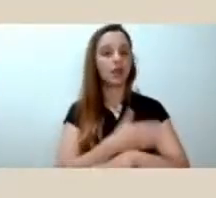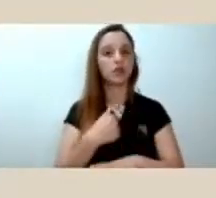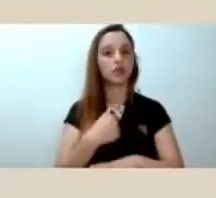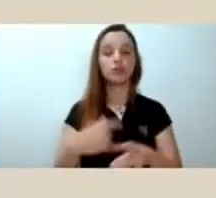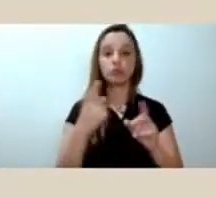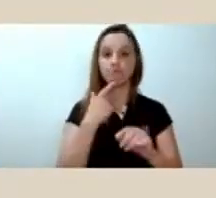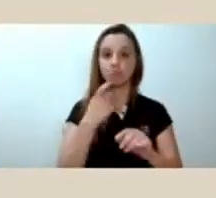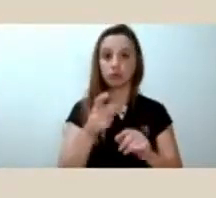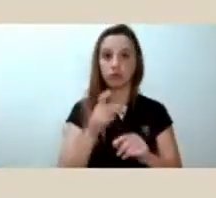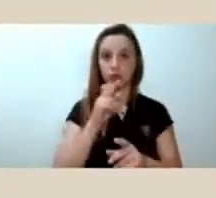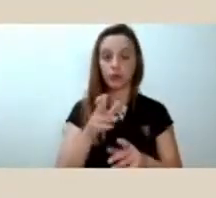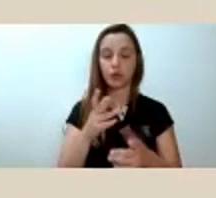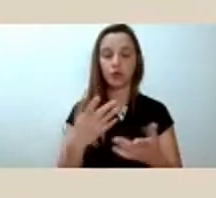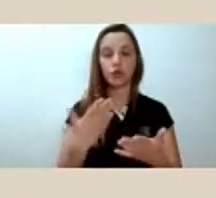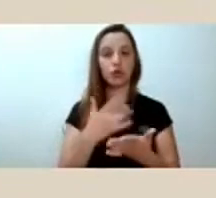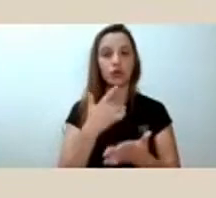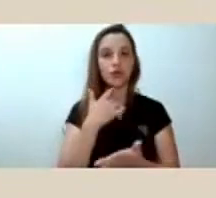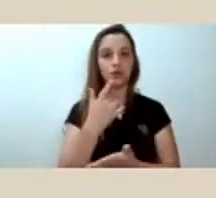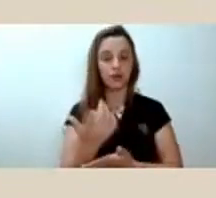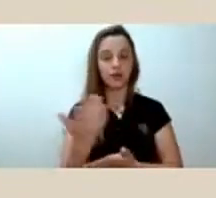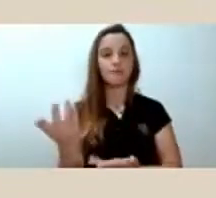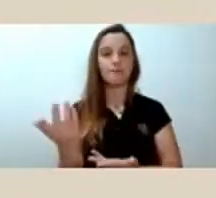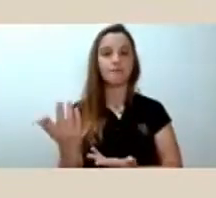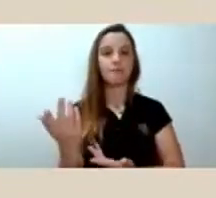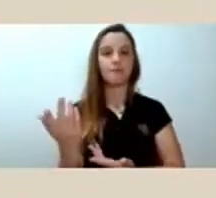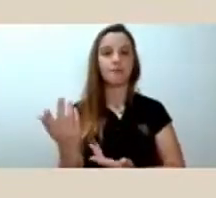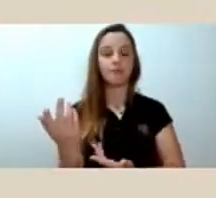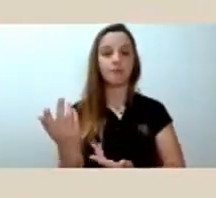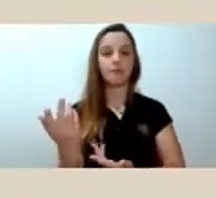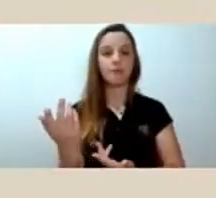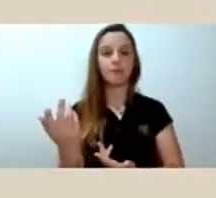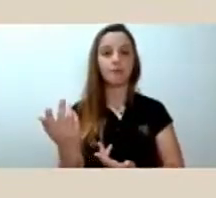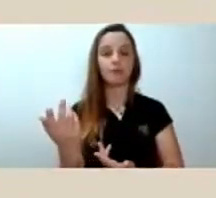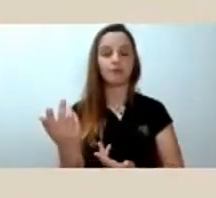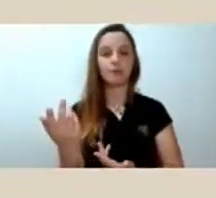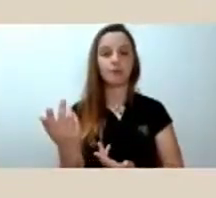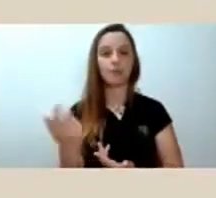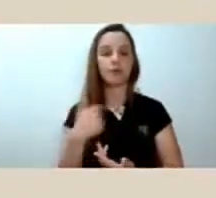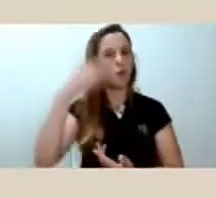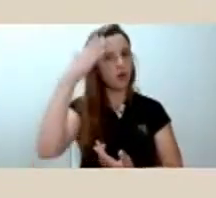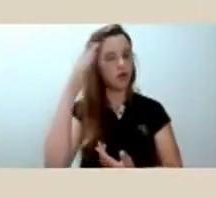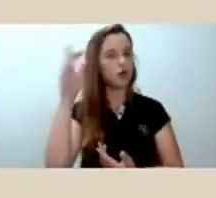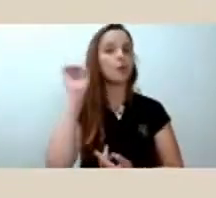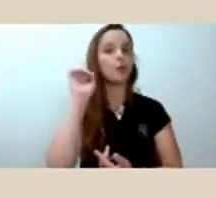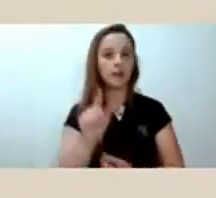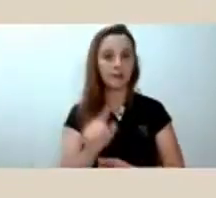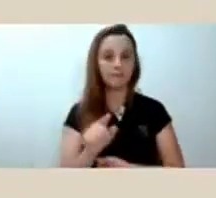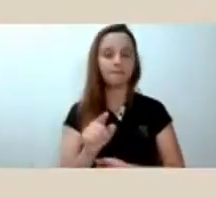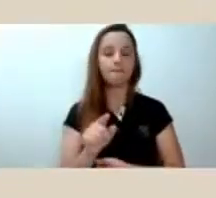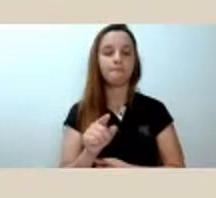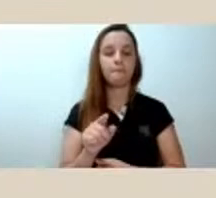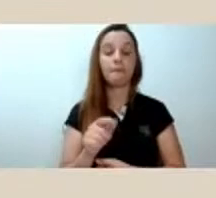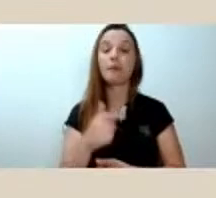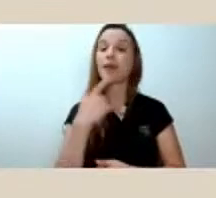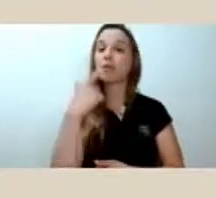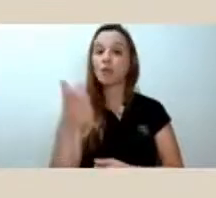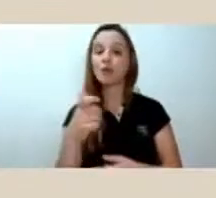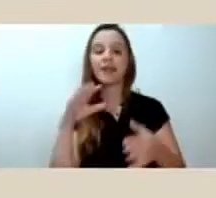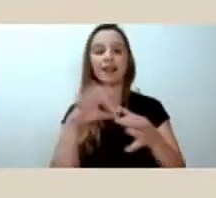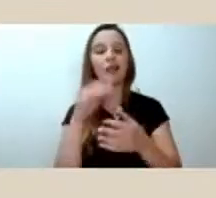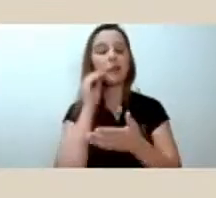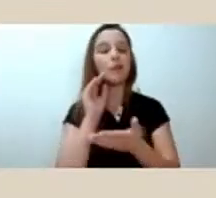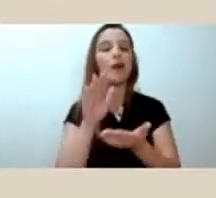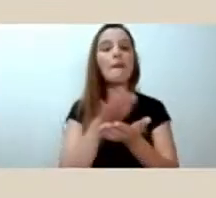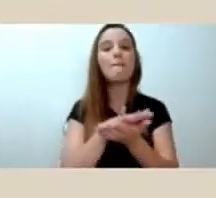that, so the issue that Yolanda raised, I think it's very important. It's a question about the origin of what we're